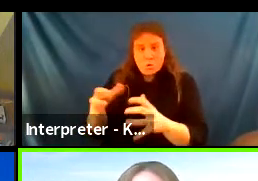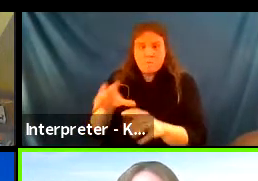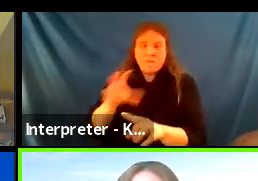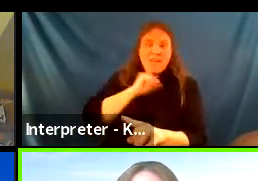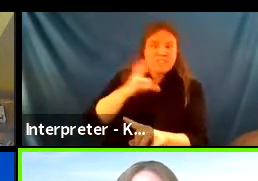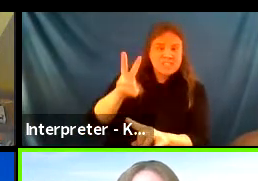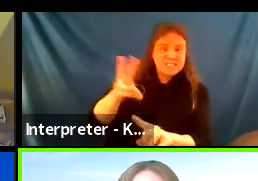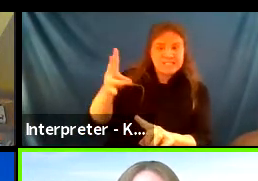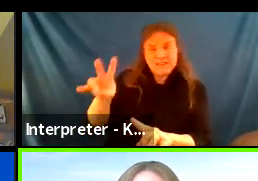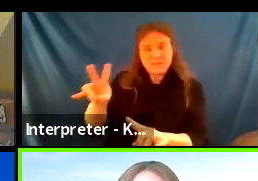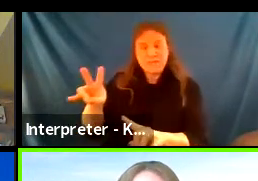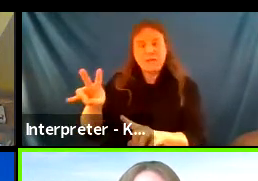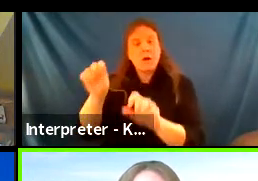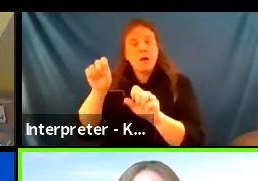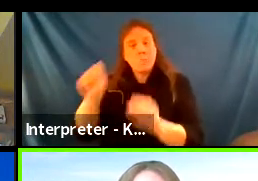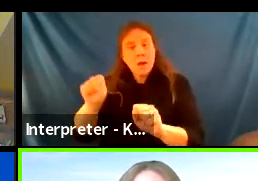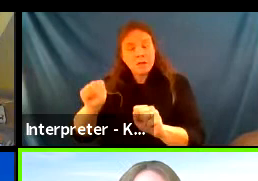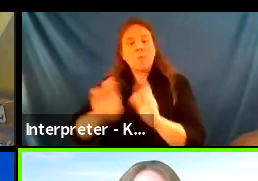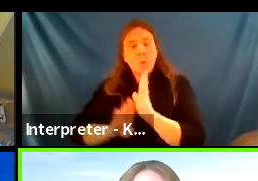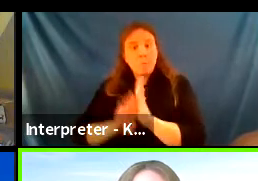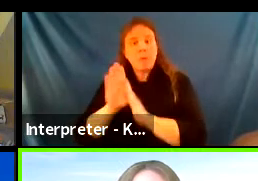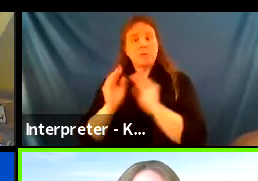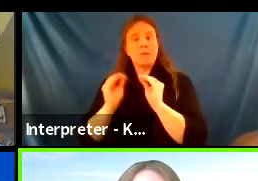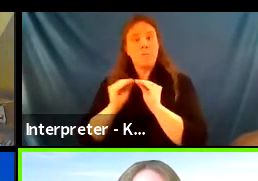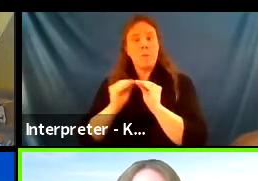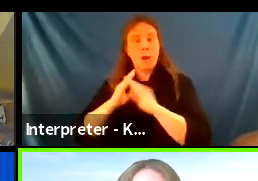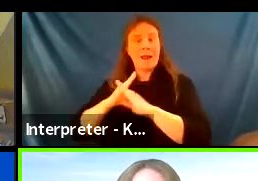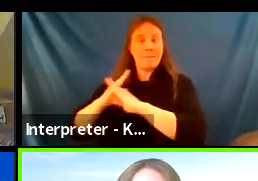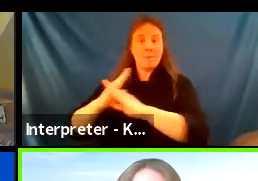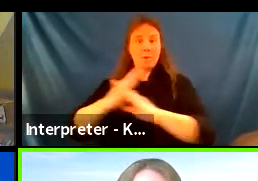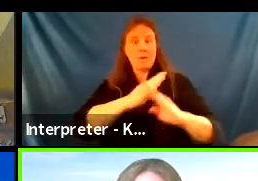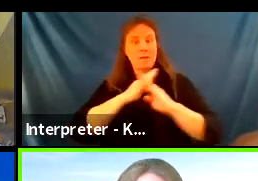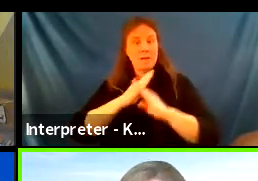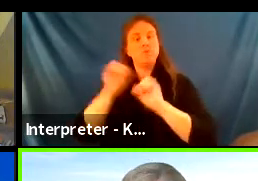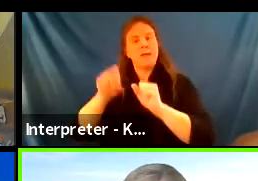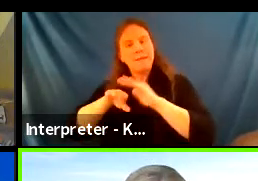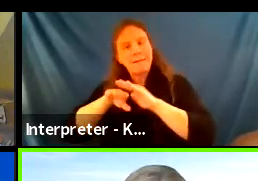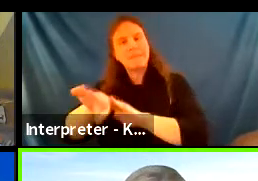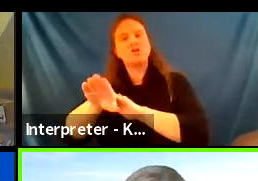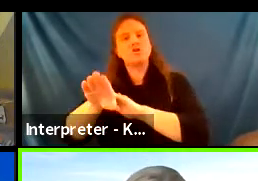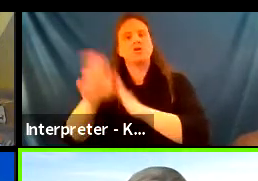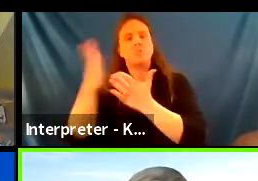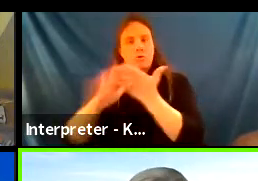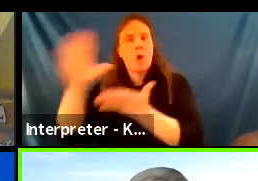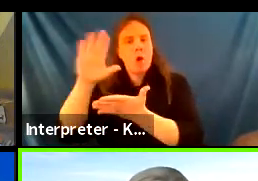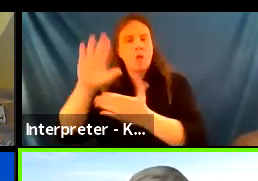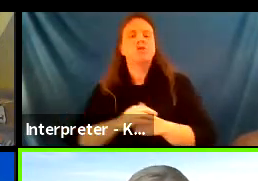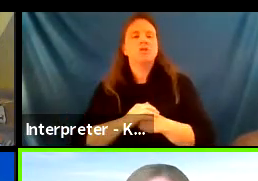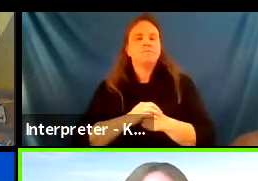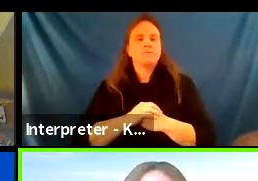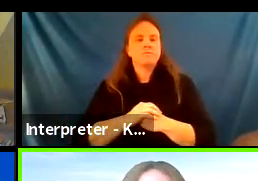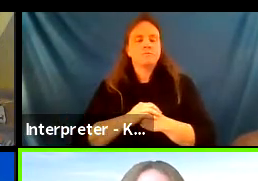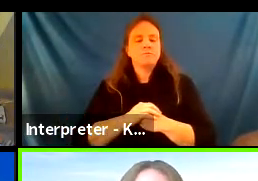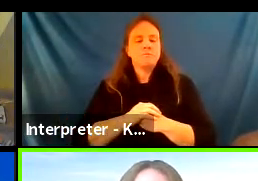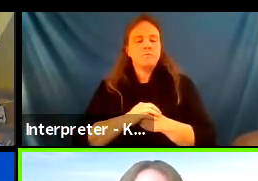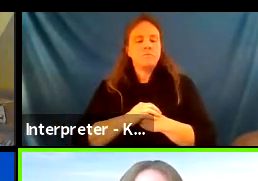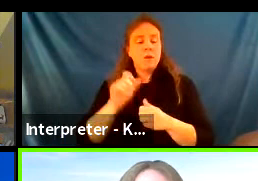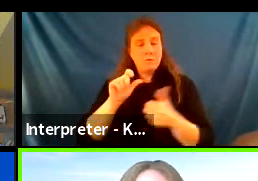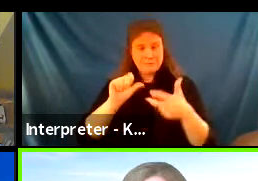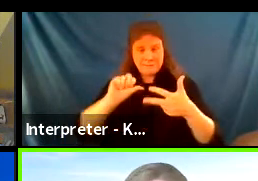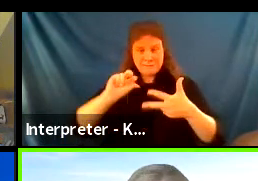that, and because I know that there were some that voted against because of that. The other one is, do you